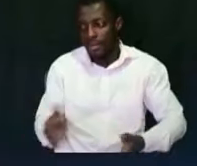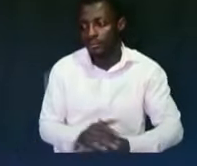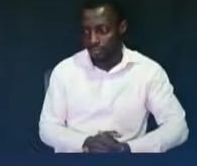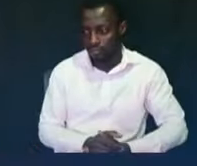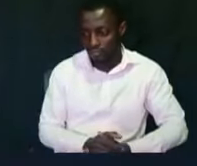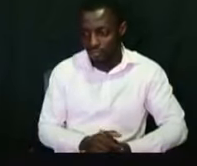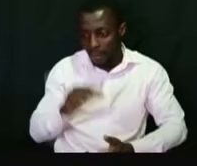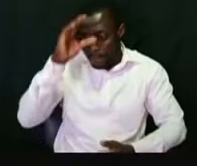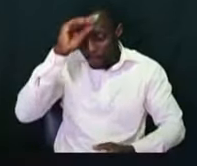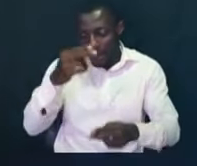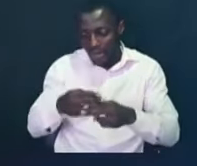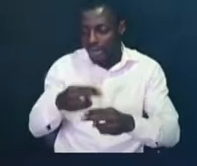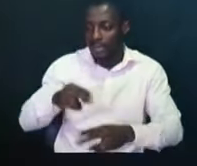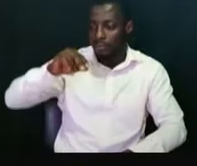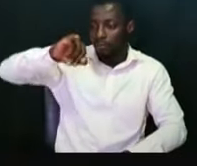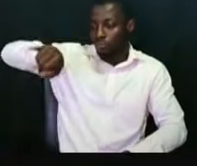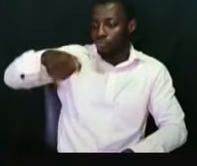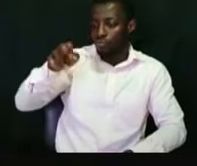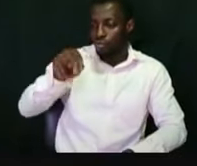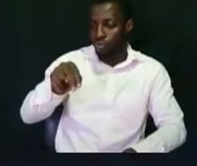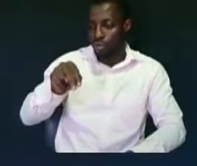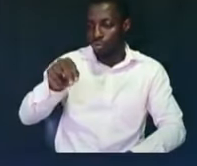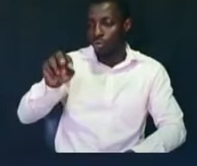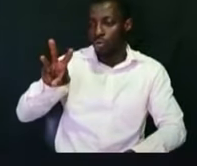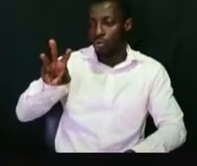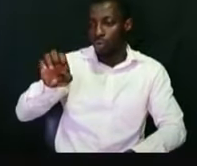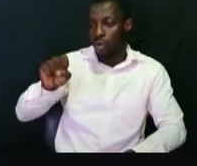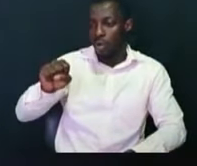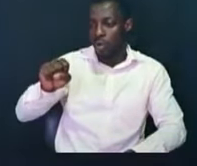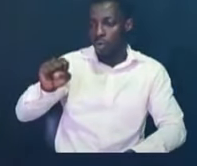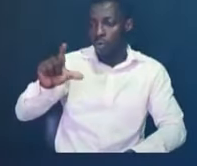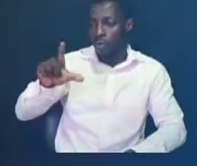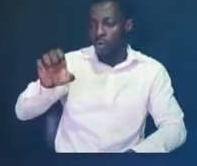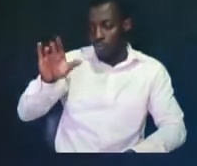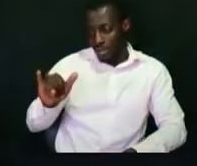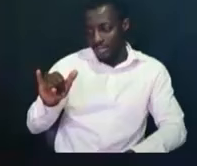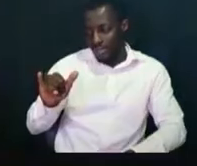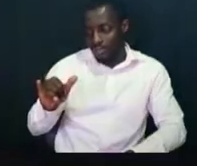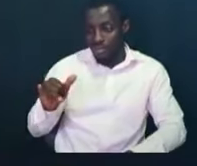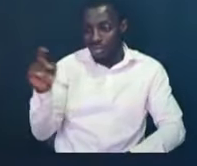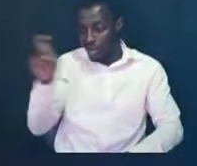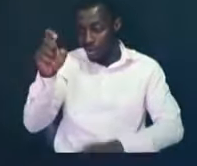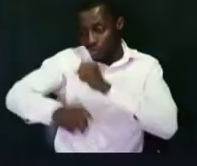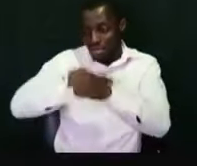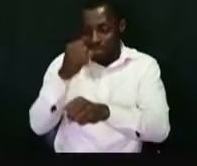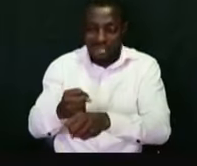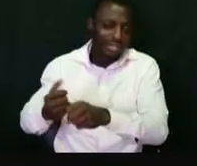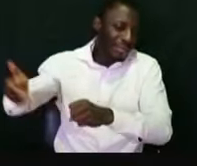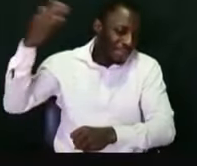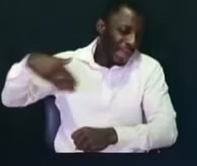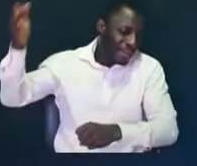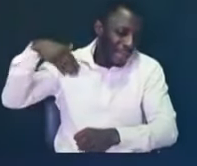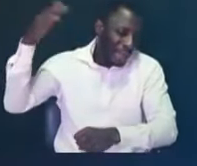here called John Wesley John Wesley 100 years ago certain